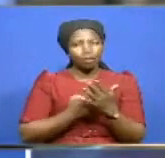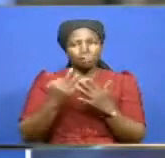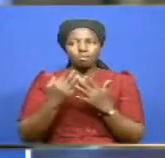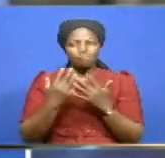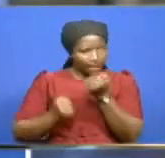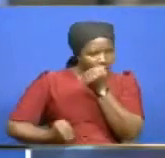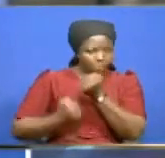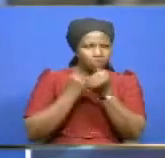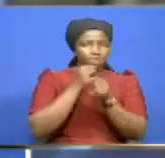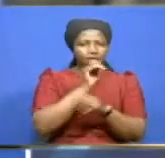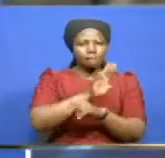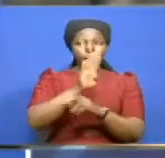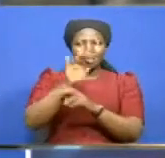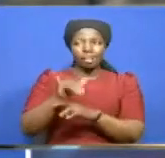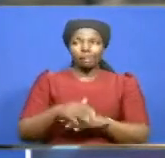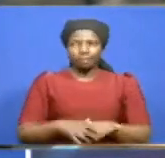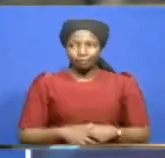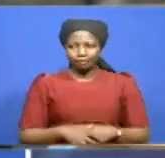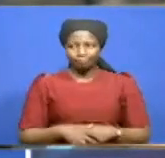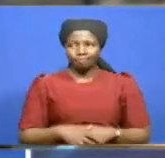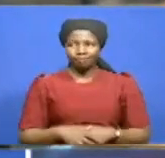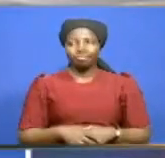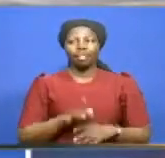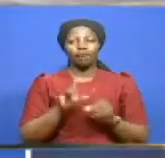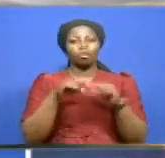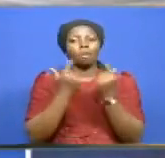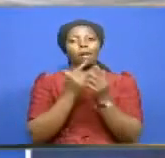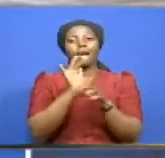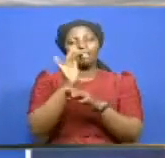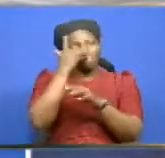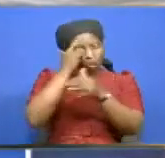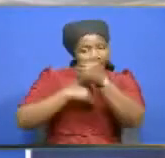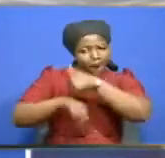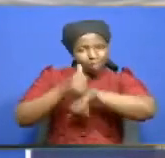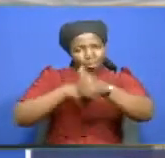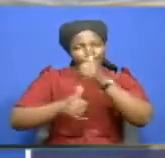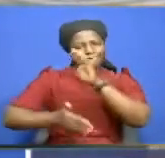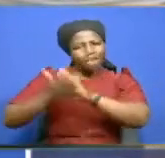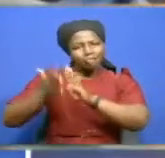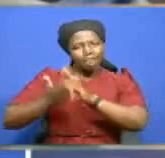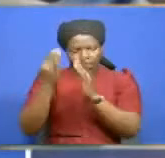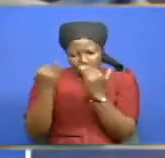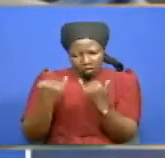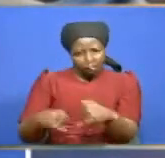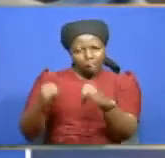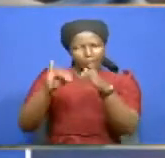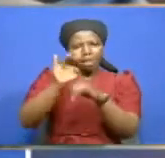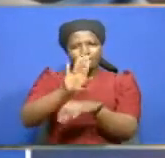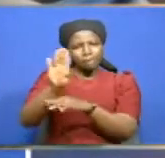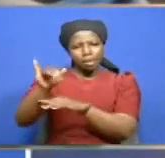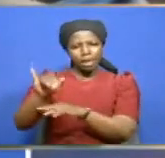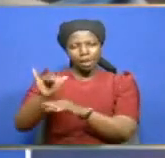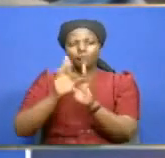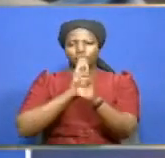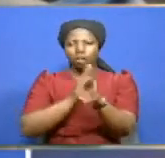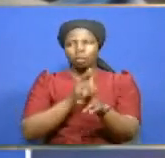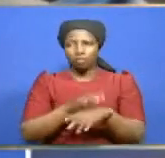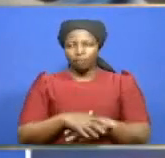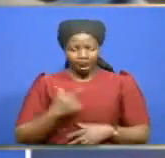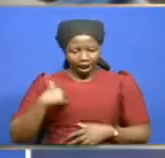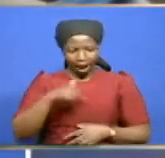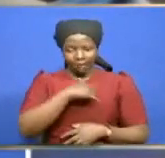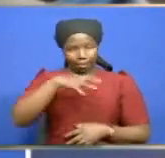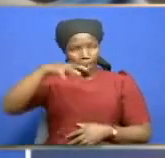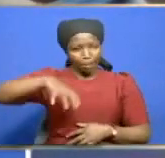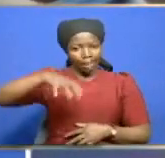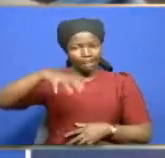Bridges Initiative, the group calling for a speedy implementation of the BBI report. Kama washikandao wa matatu, tulisema